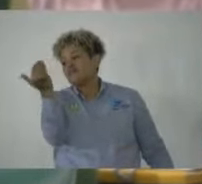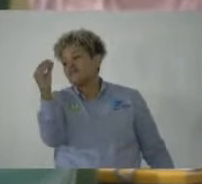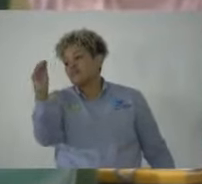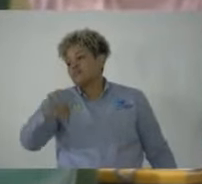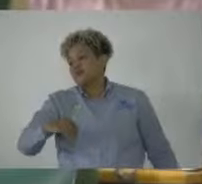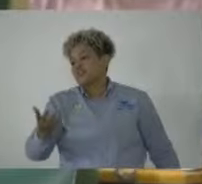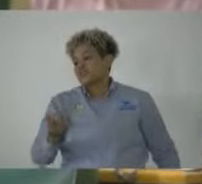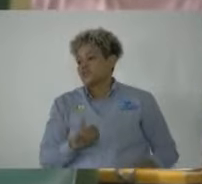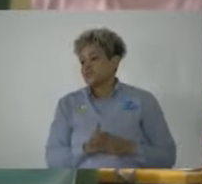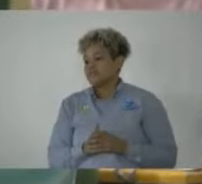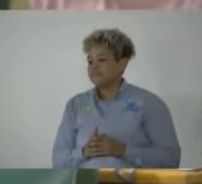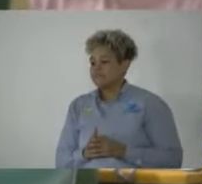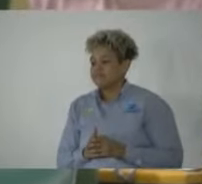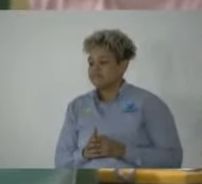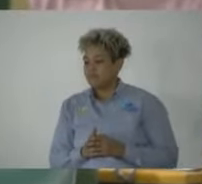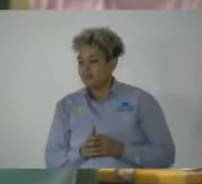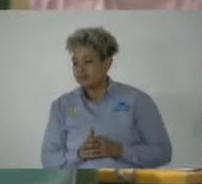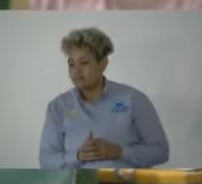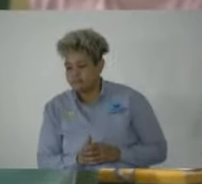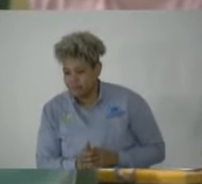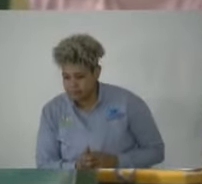15%. Madam Speaker,